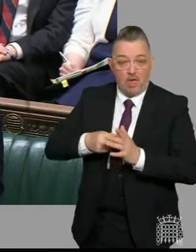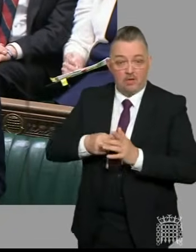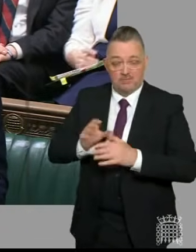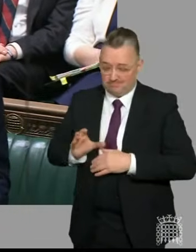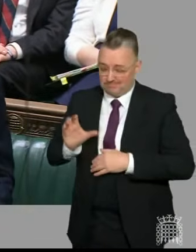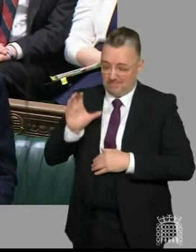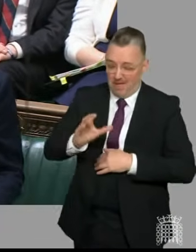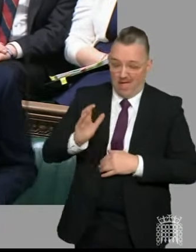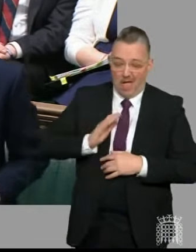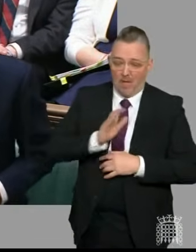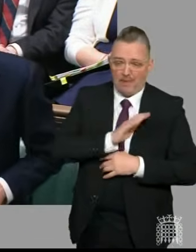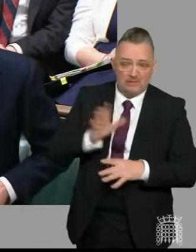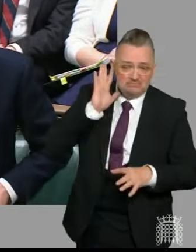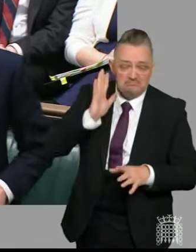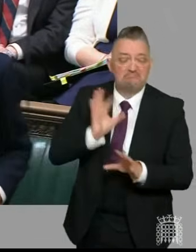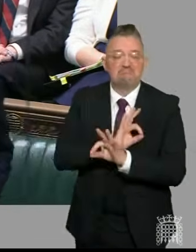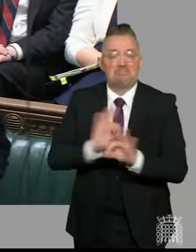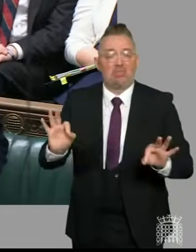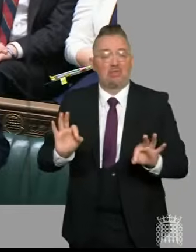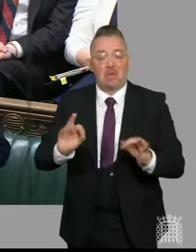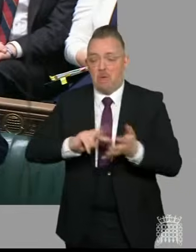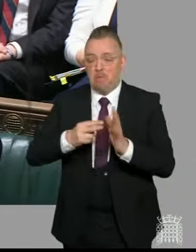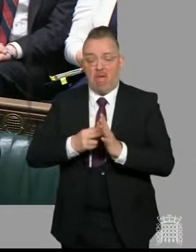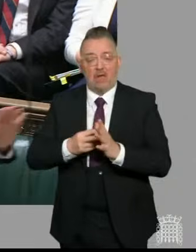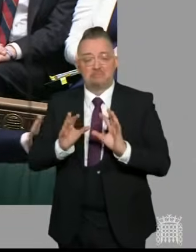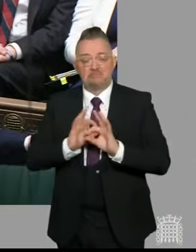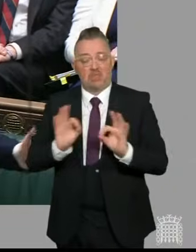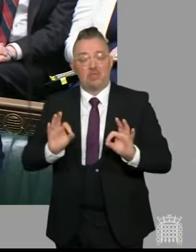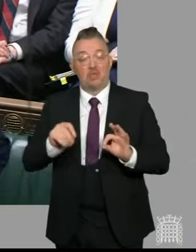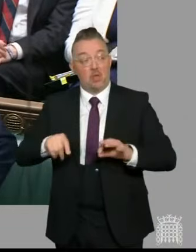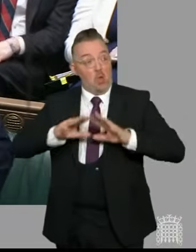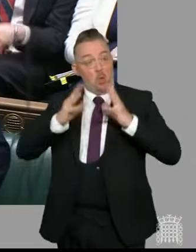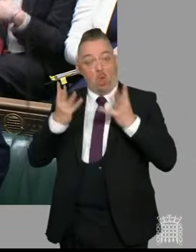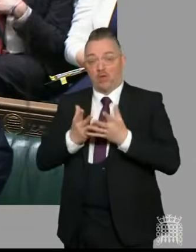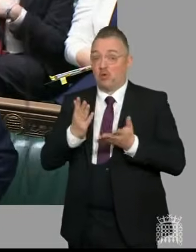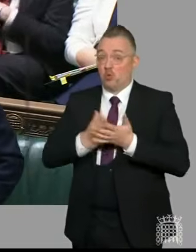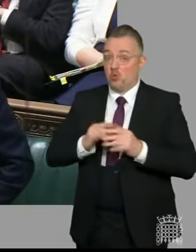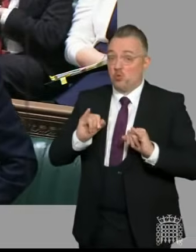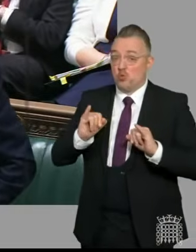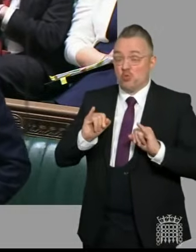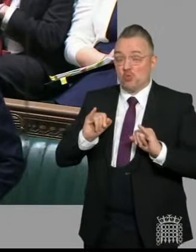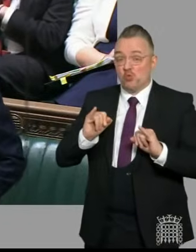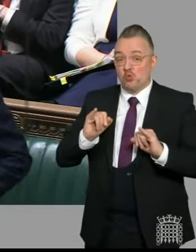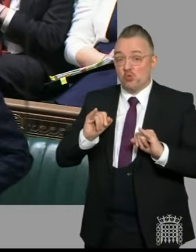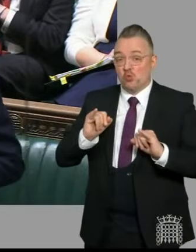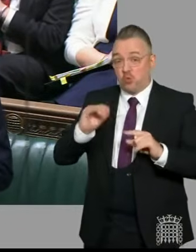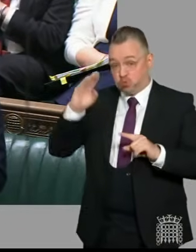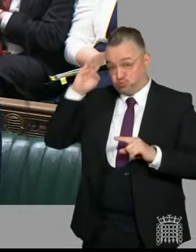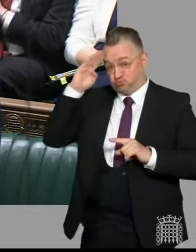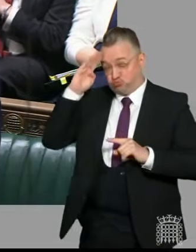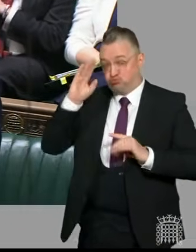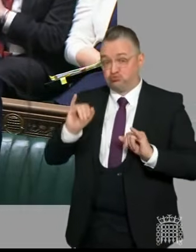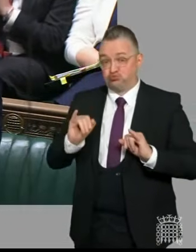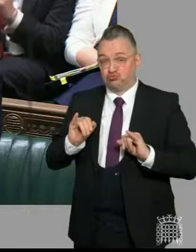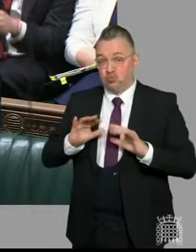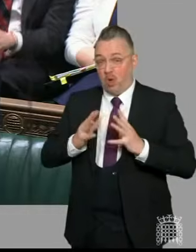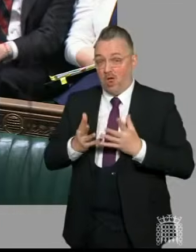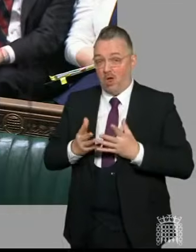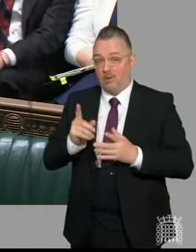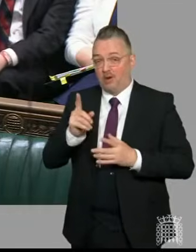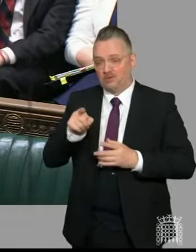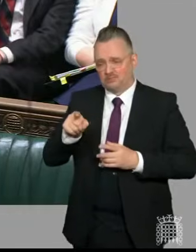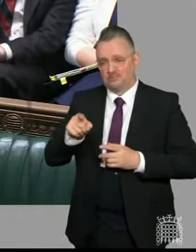a dangerous world. And, of course, as ever, the Deputy Leader is always looking